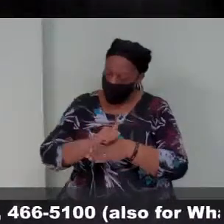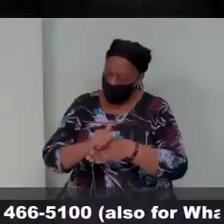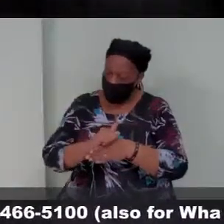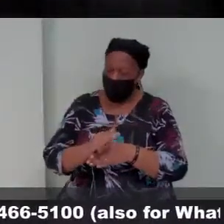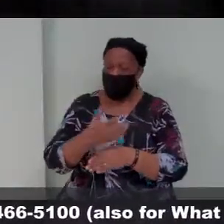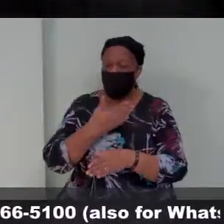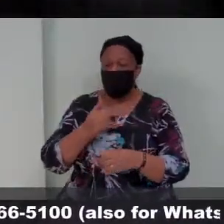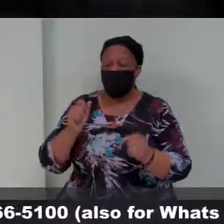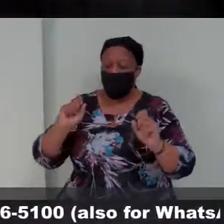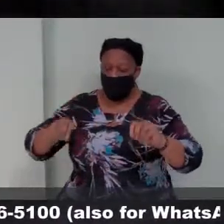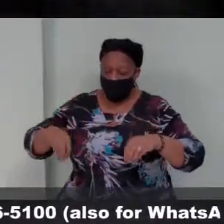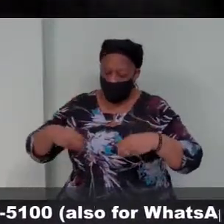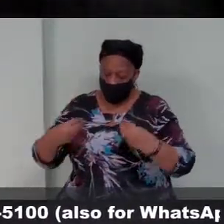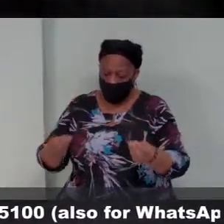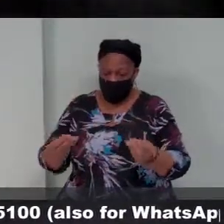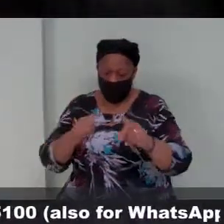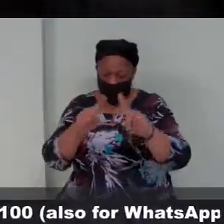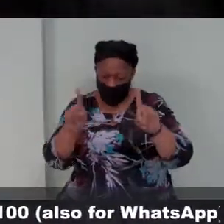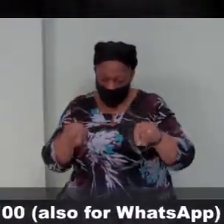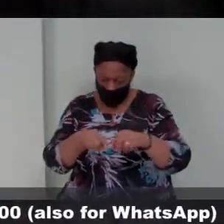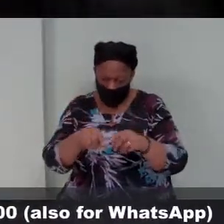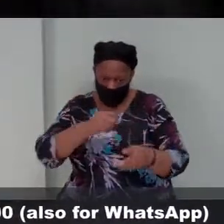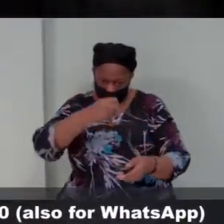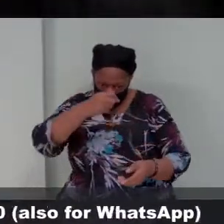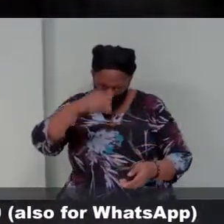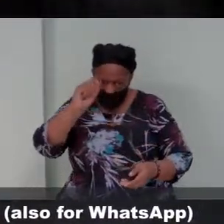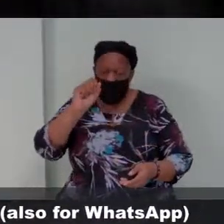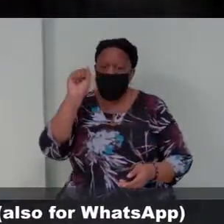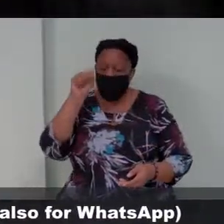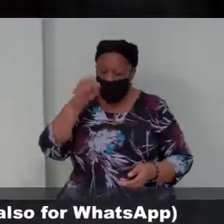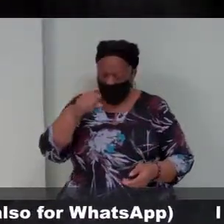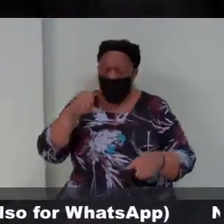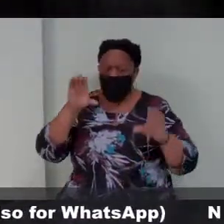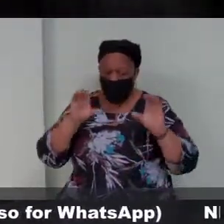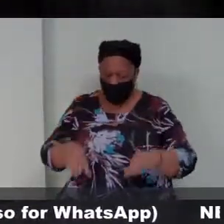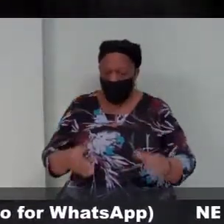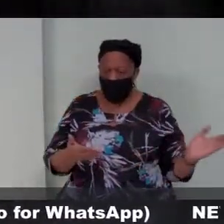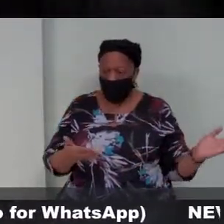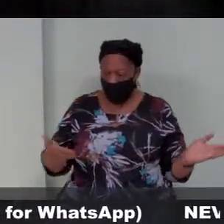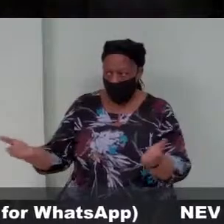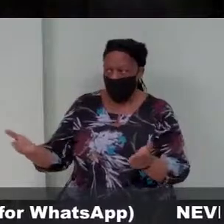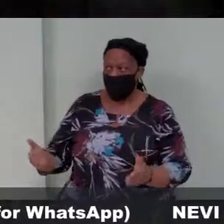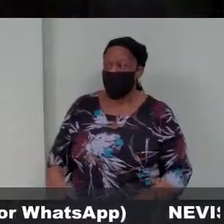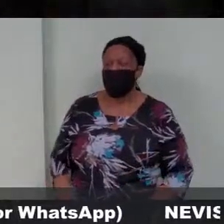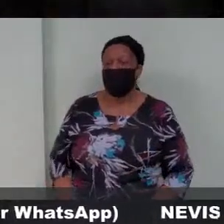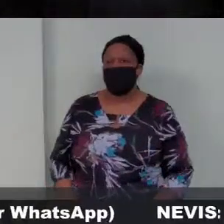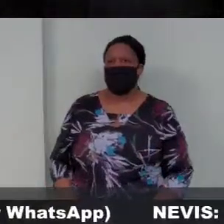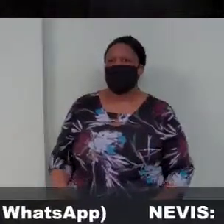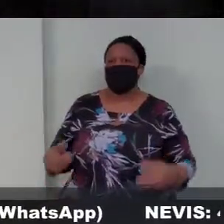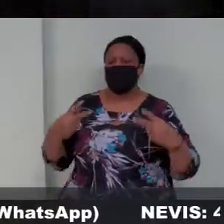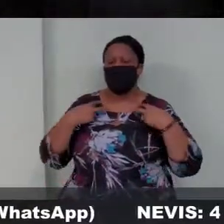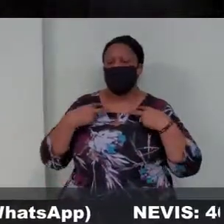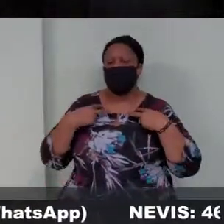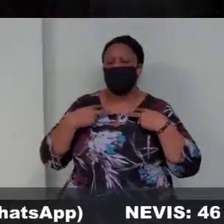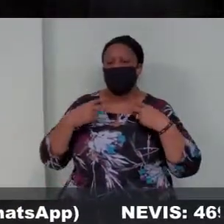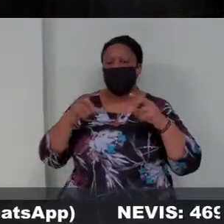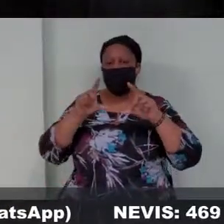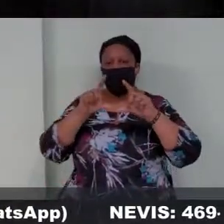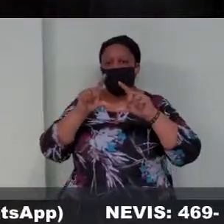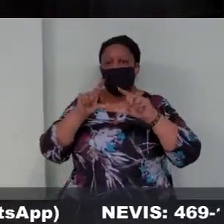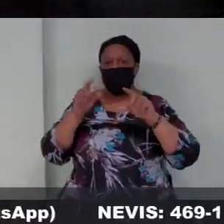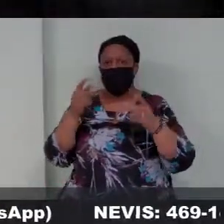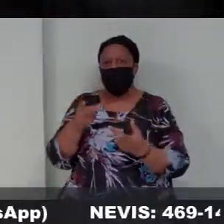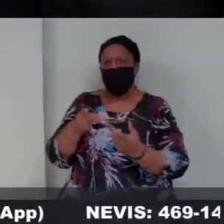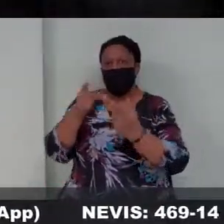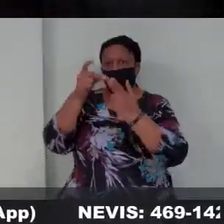And then each taxi had to put in a partition between